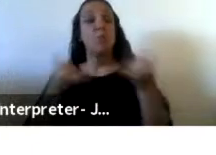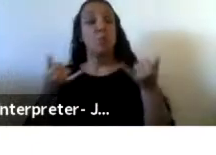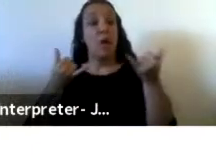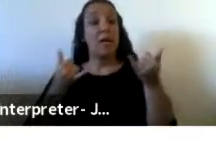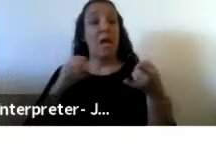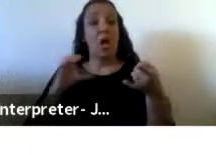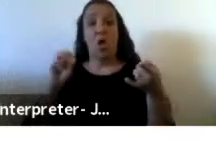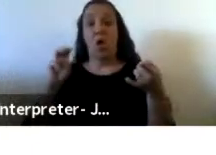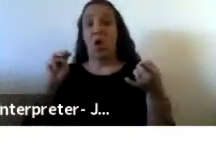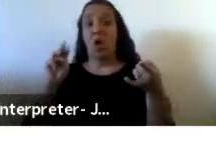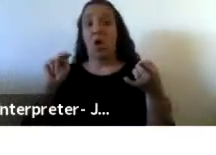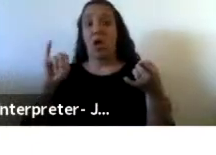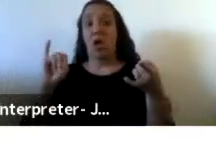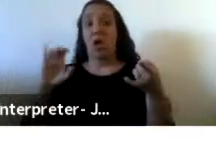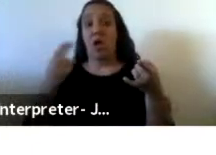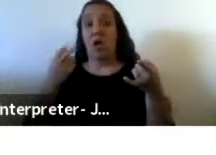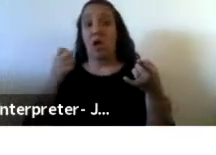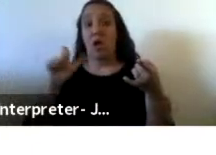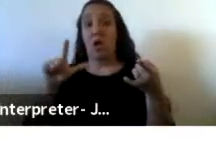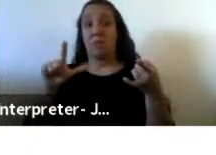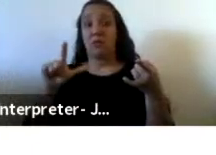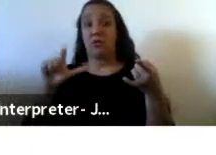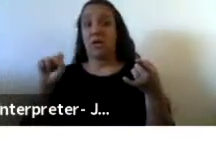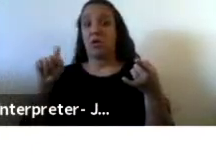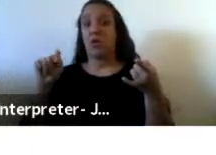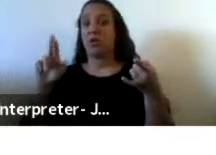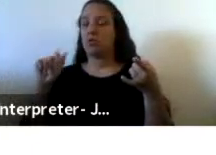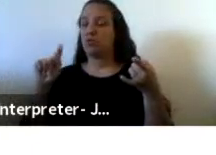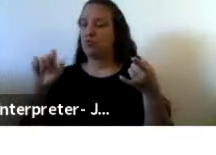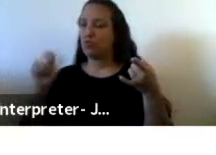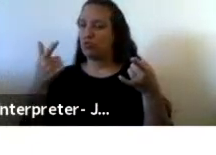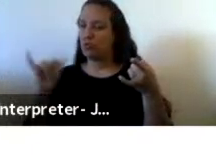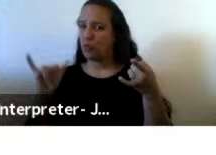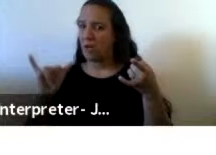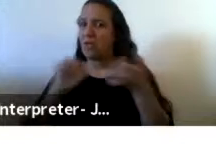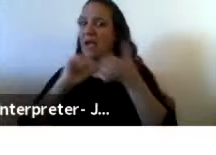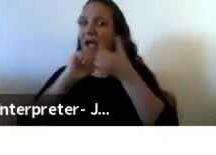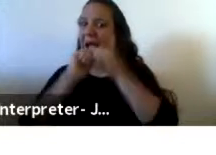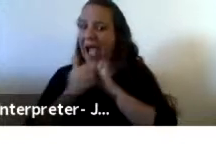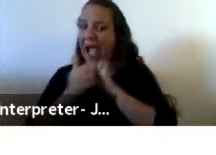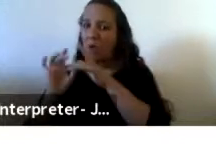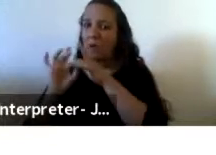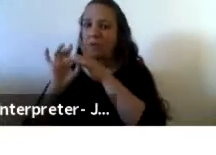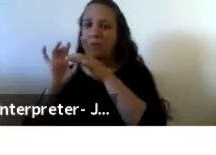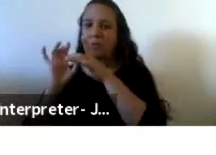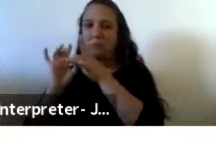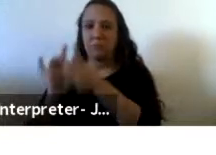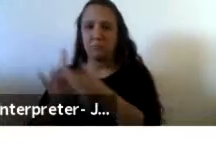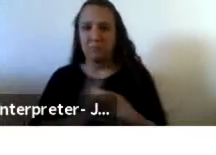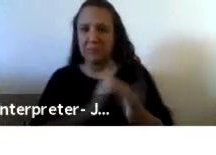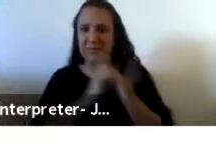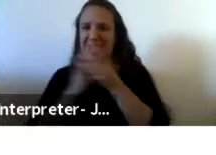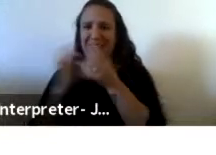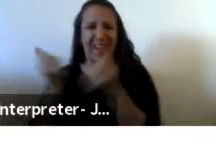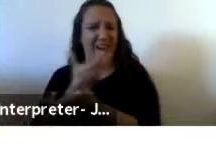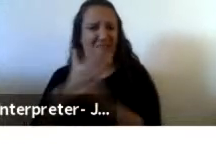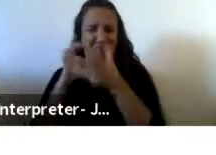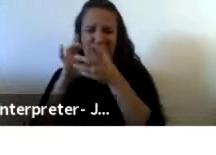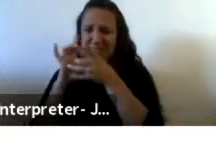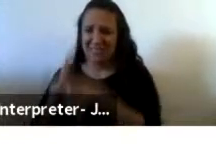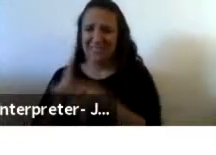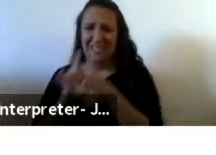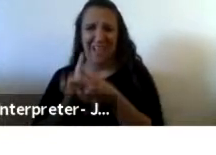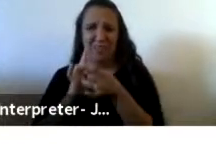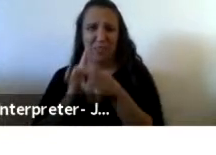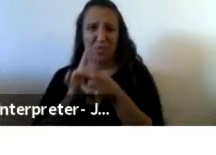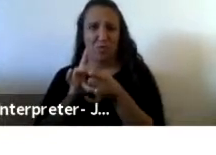main things with the omnichannel strategy is definitely how can you tie everything together, making it something that's seamless, making it something that's